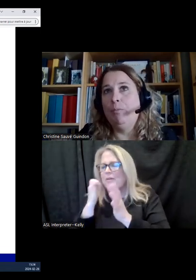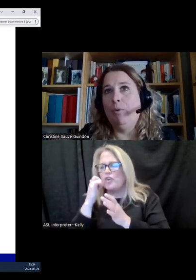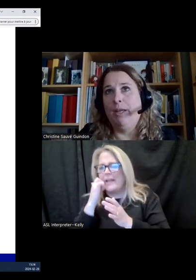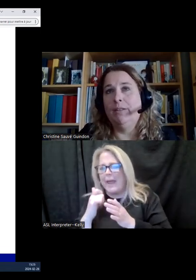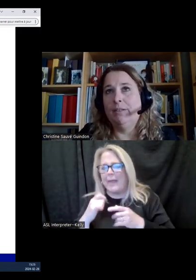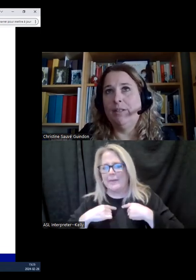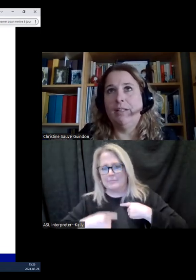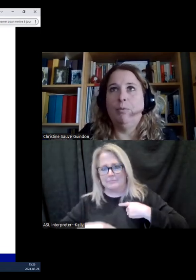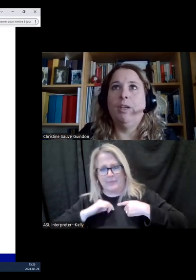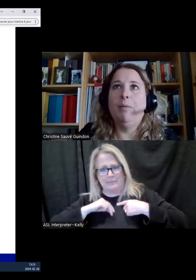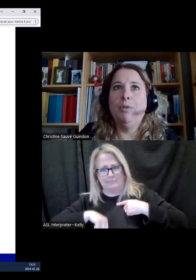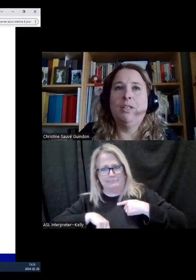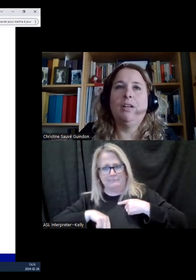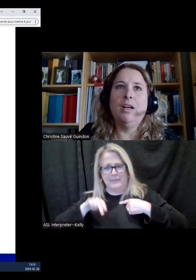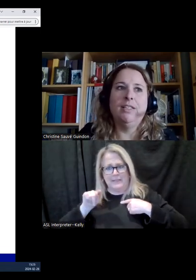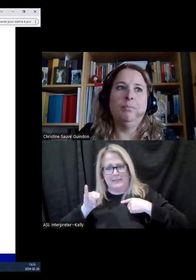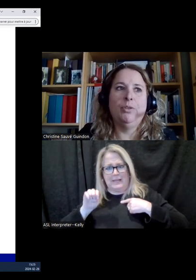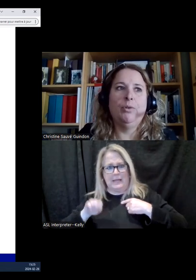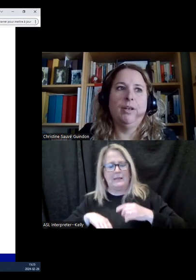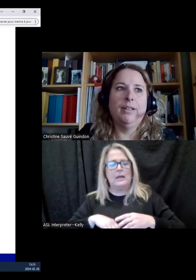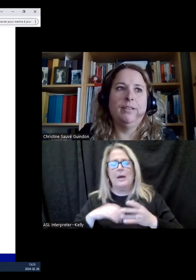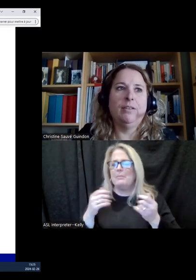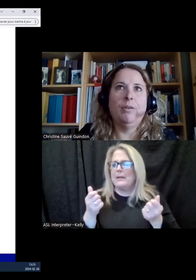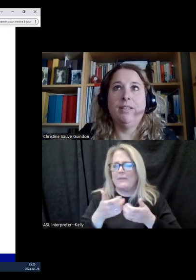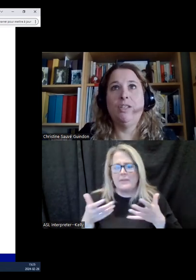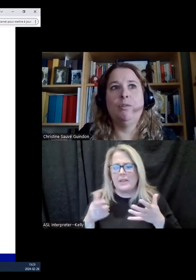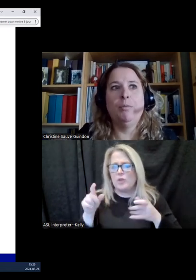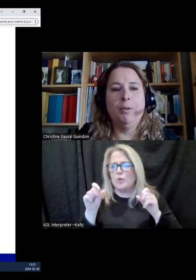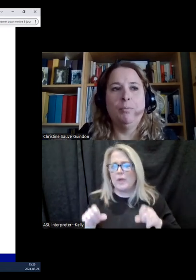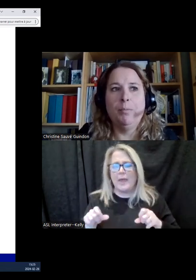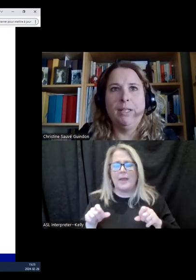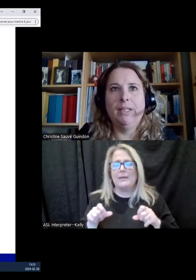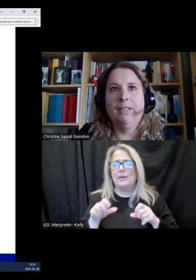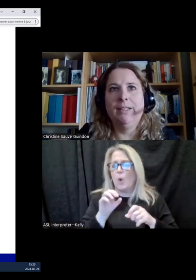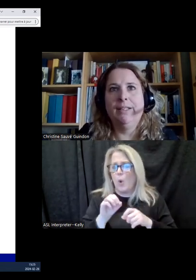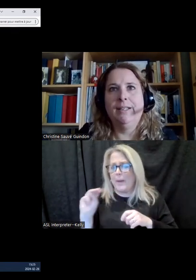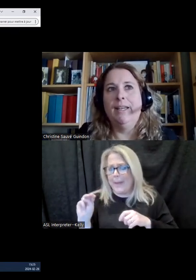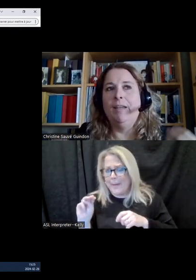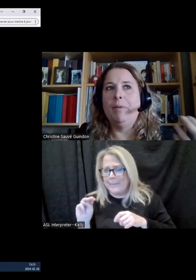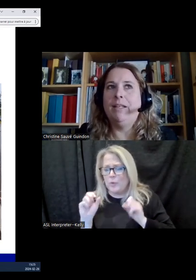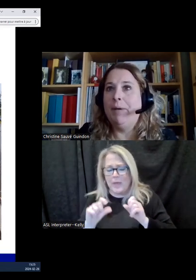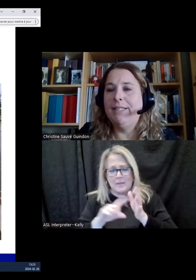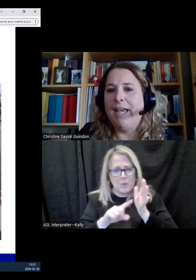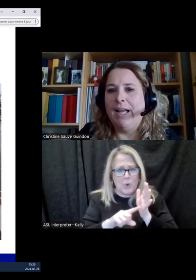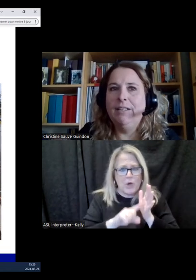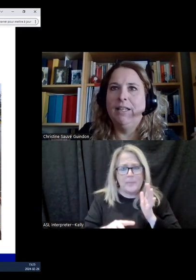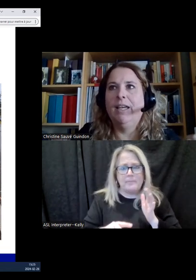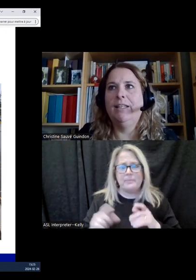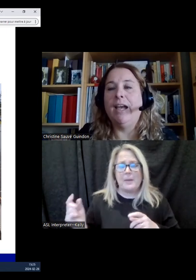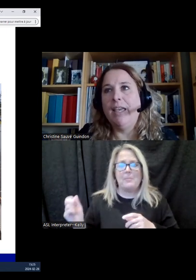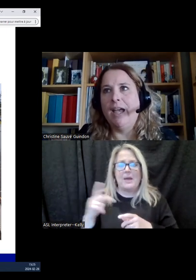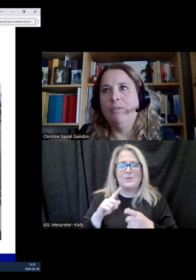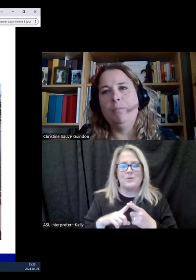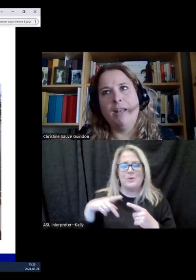can incorporate tactile working memory scale concept with orientation and mobility. And back to Pascal